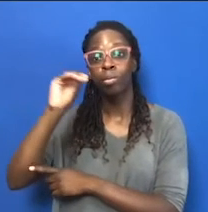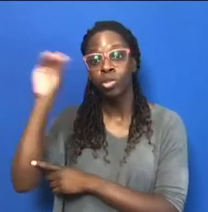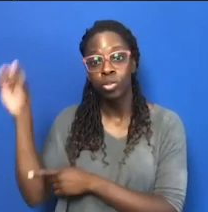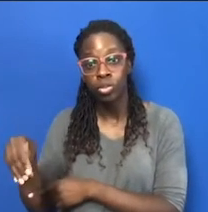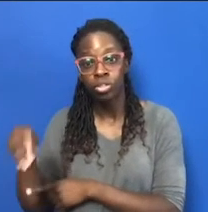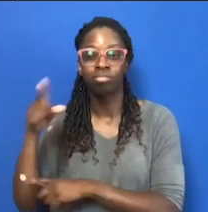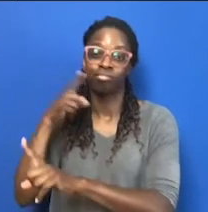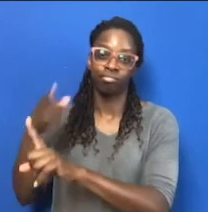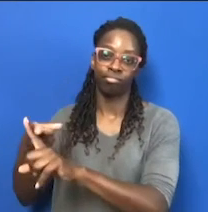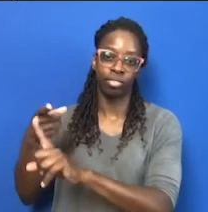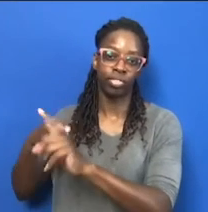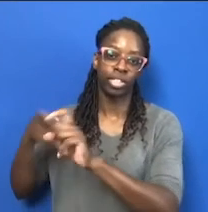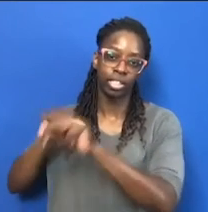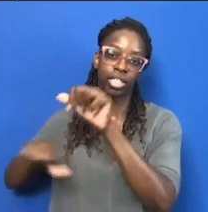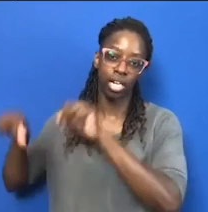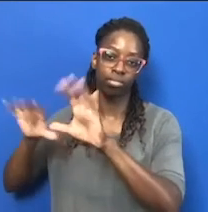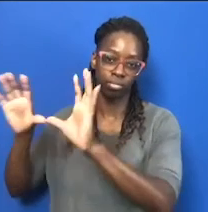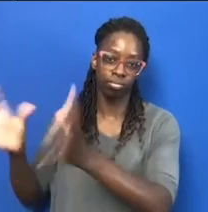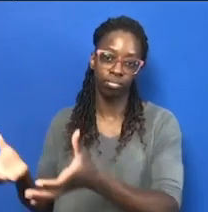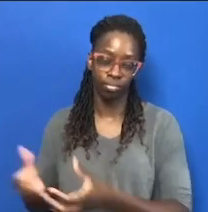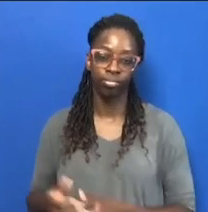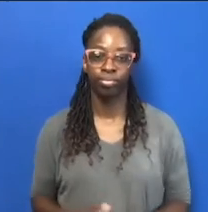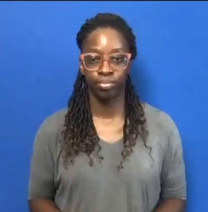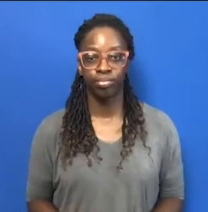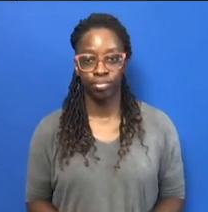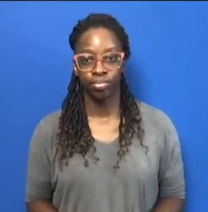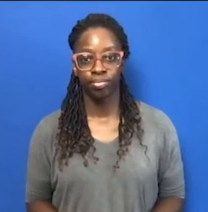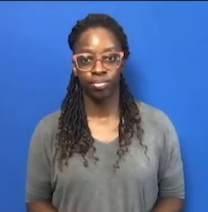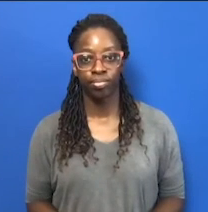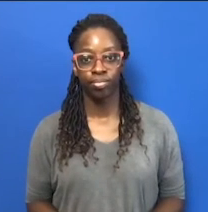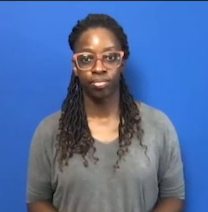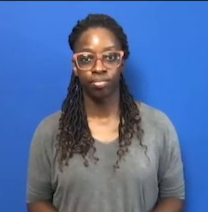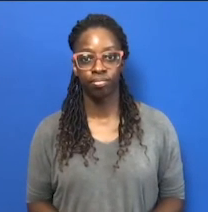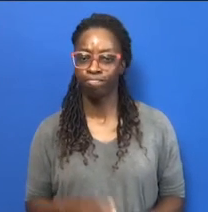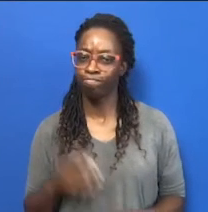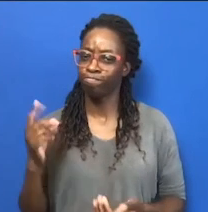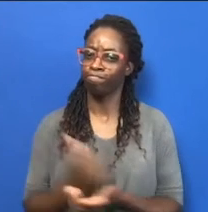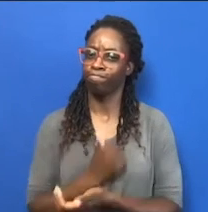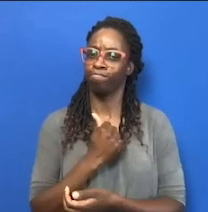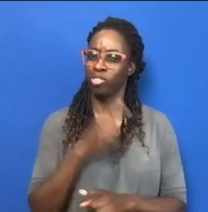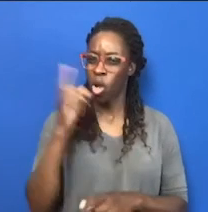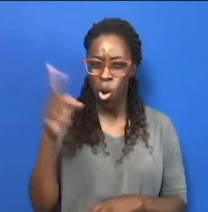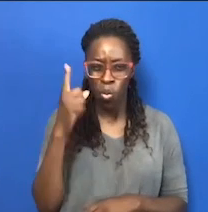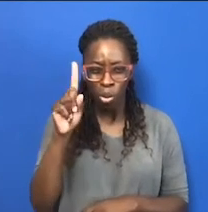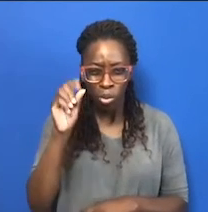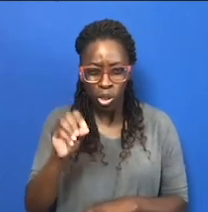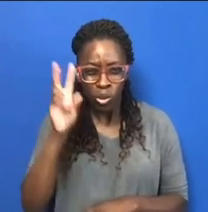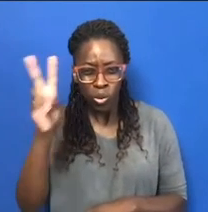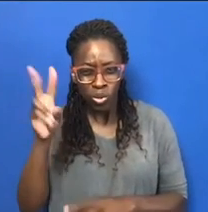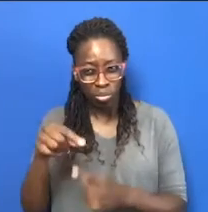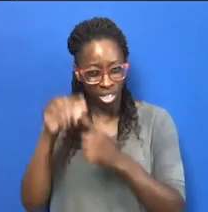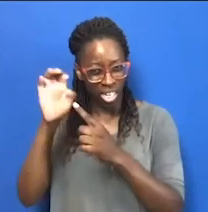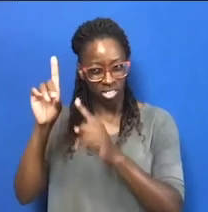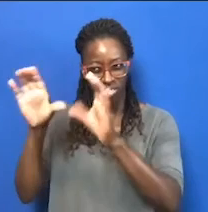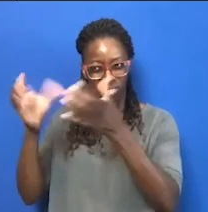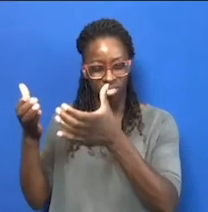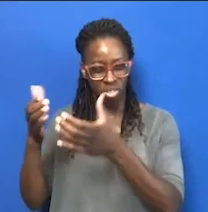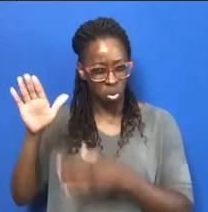happening. Sadly, only 1.2% were special education specific.